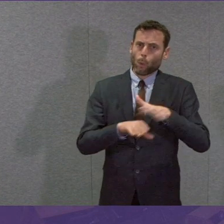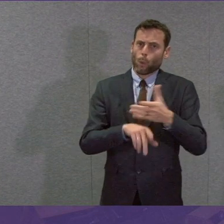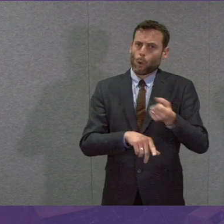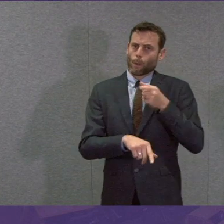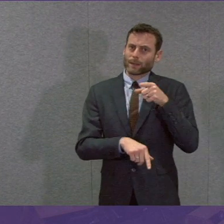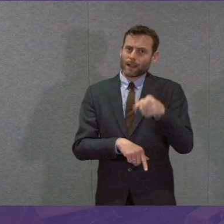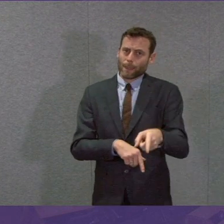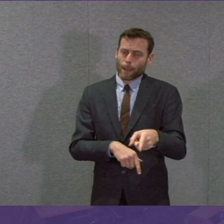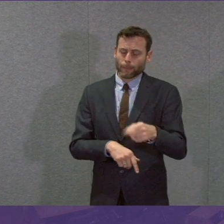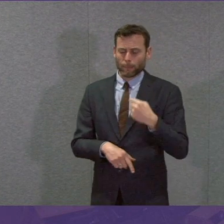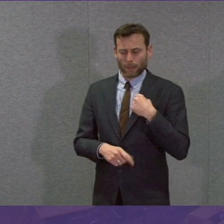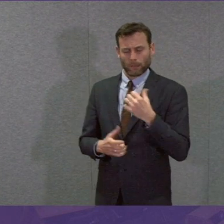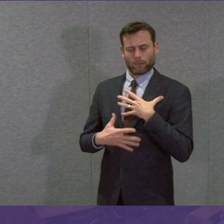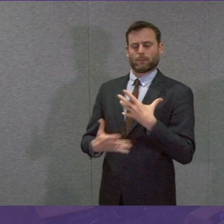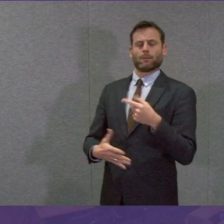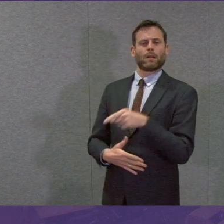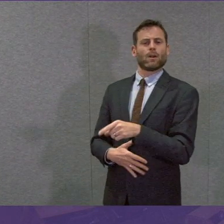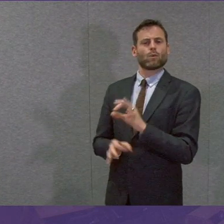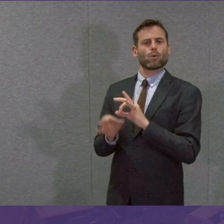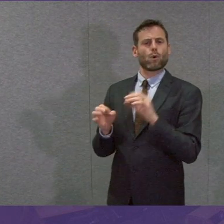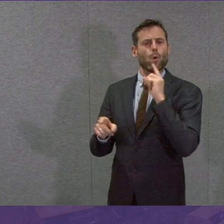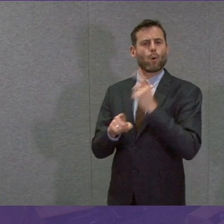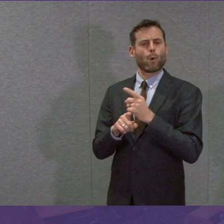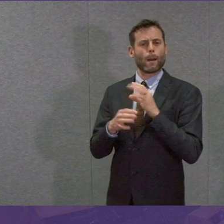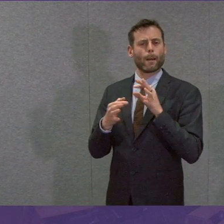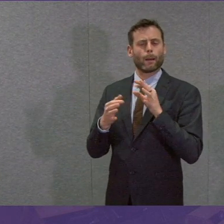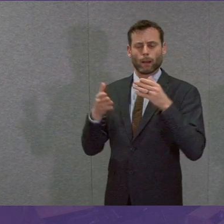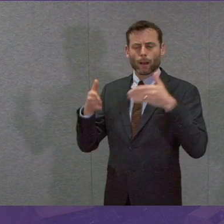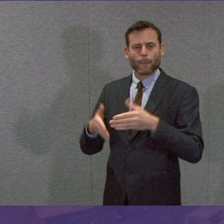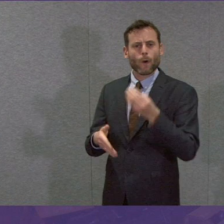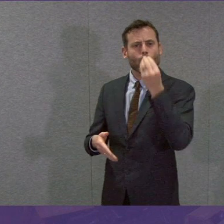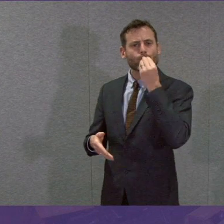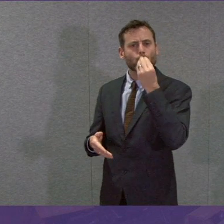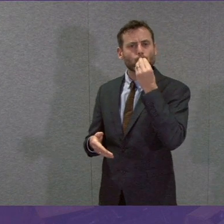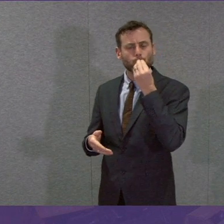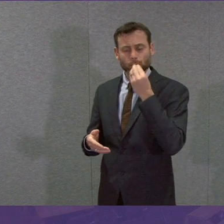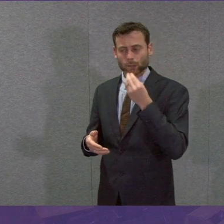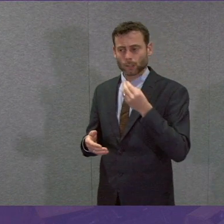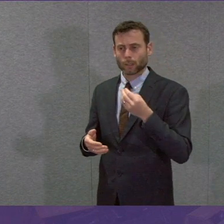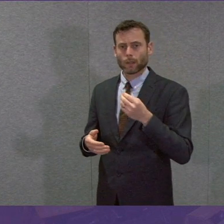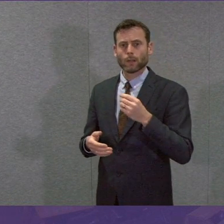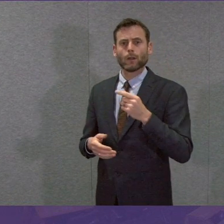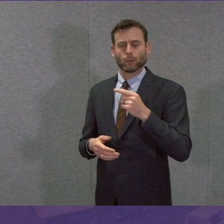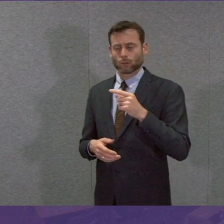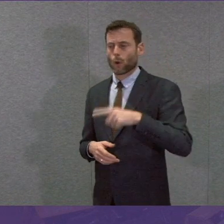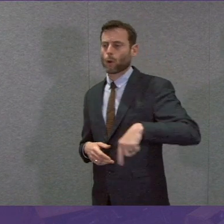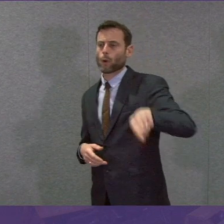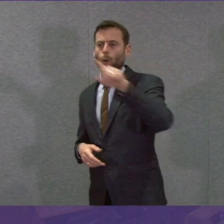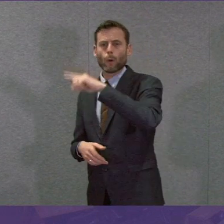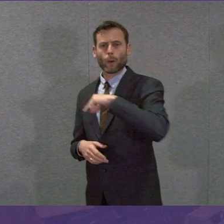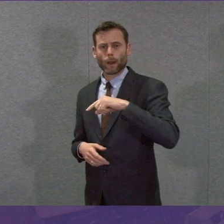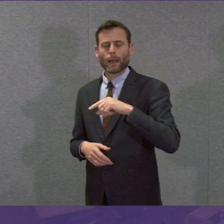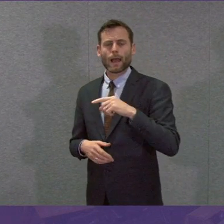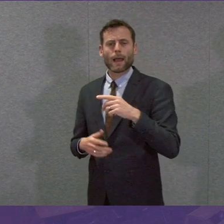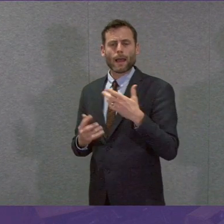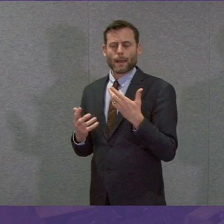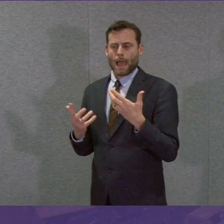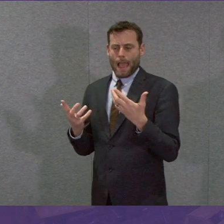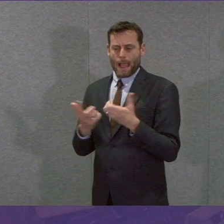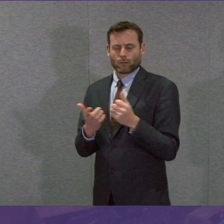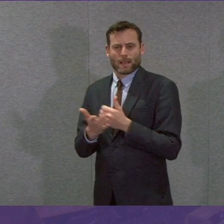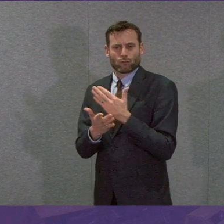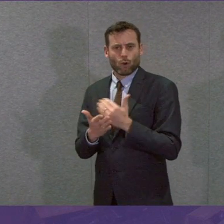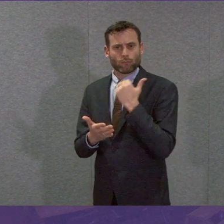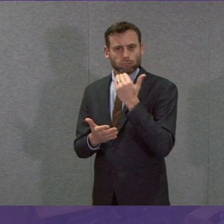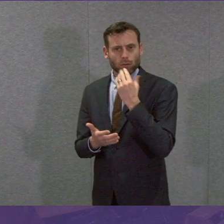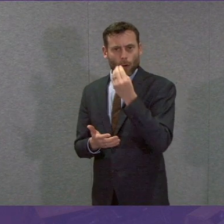food supply that would allow public authorities to acquire stocks of food, household essentials or hygiene supplies in order to